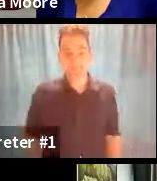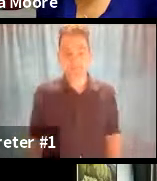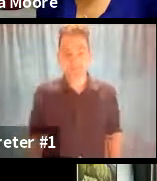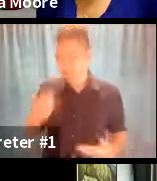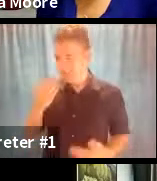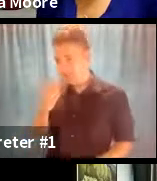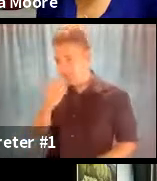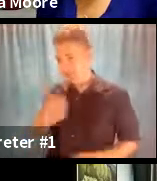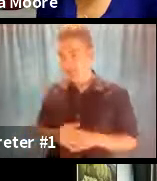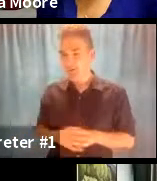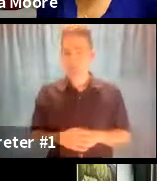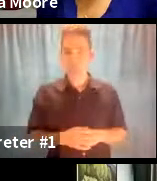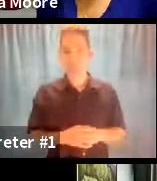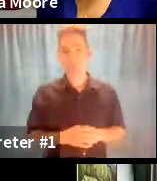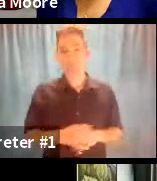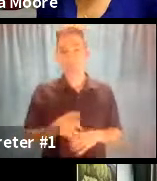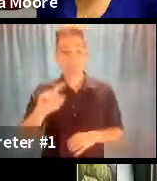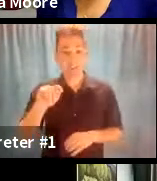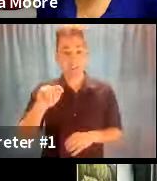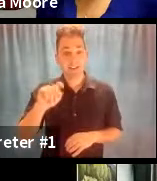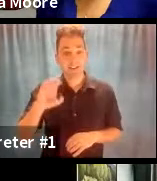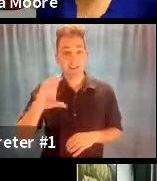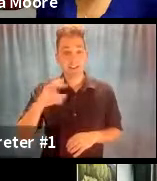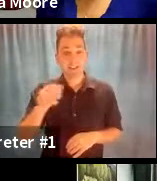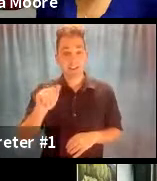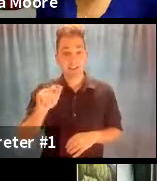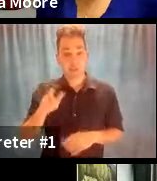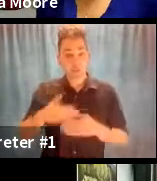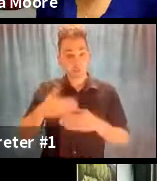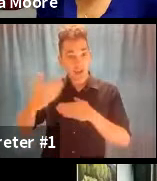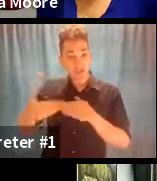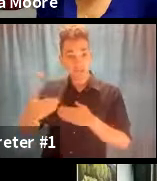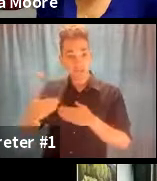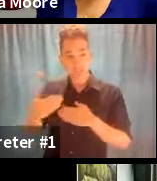Thank you. Tekka, you're next.